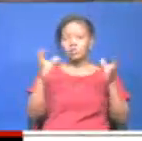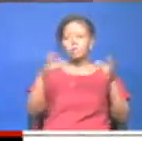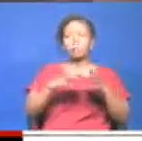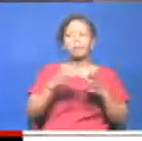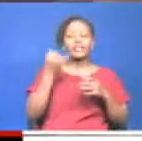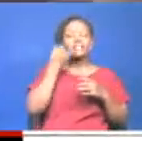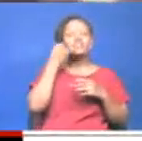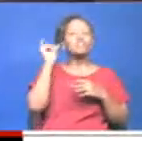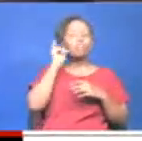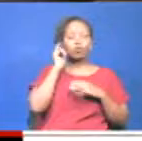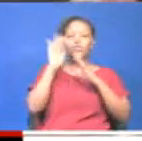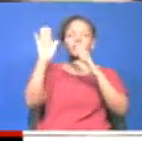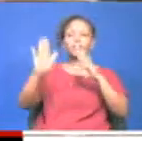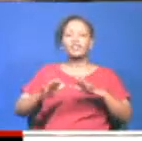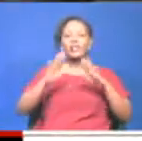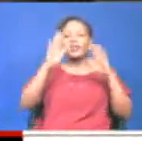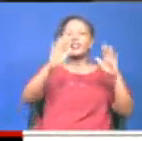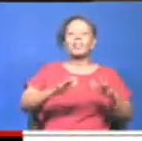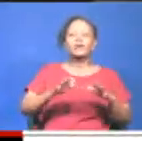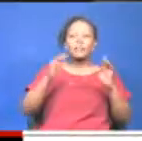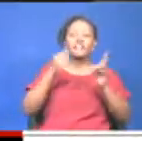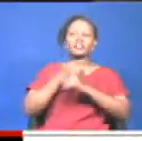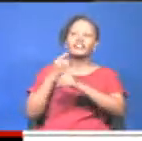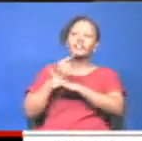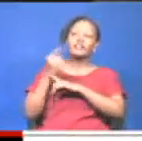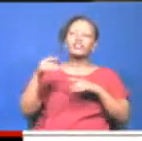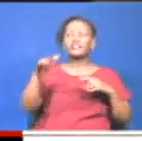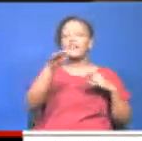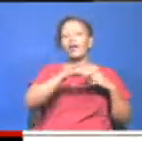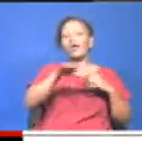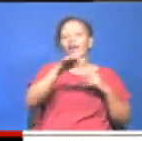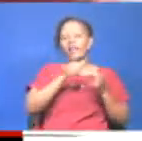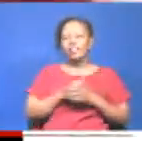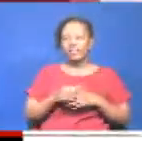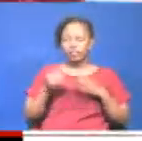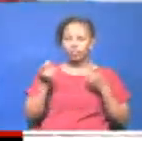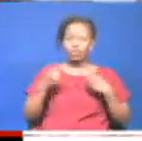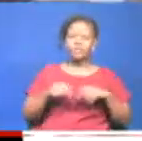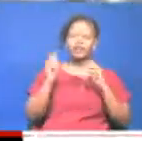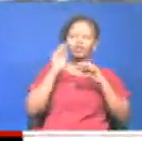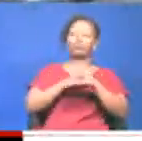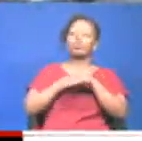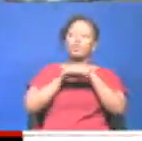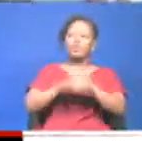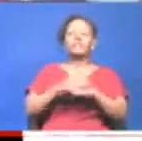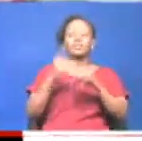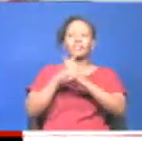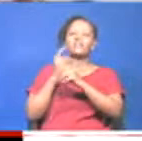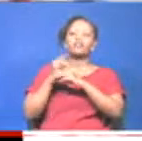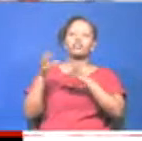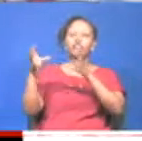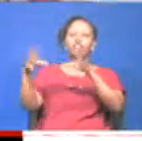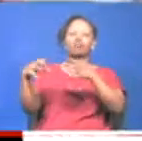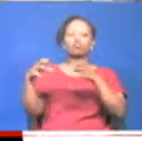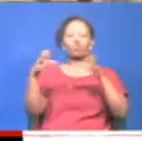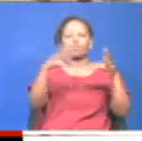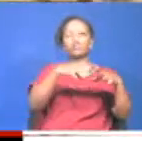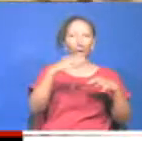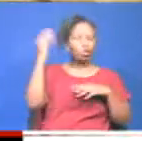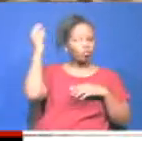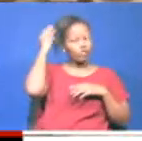his campaigns to Kilimani and Kiwanjani areas to reach out to Ajuran and Murule clans of the Somali